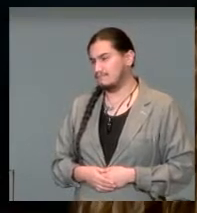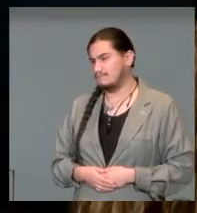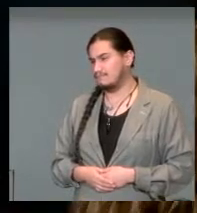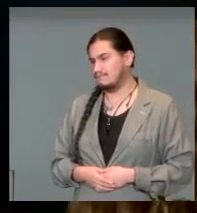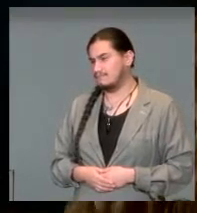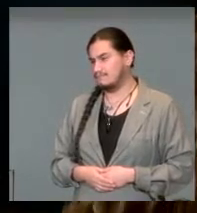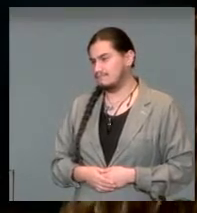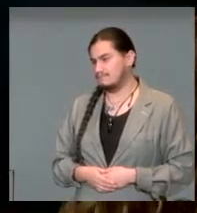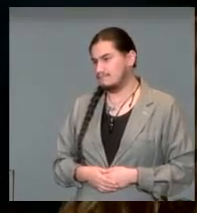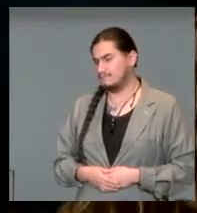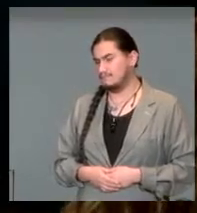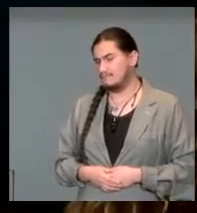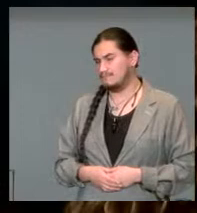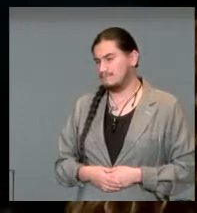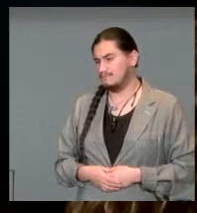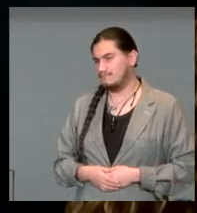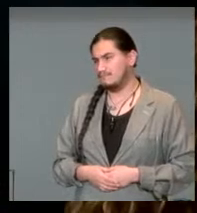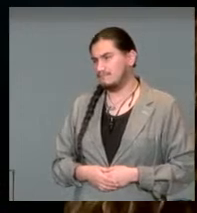Hey